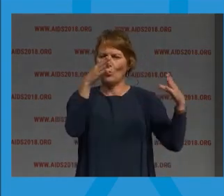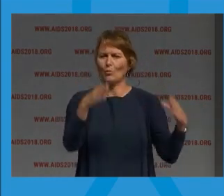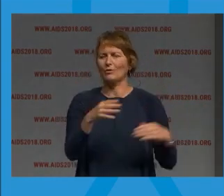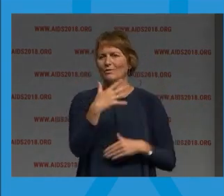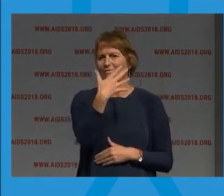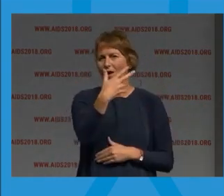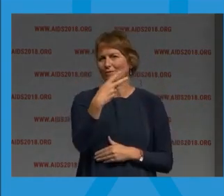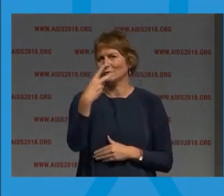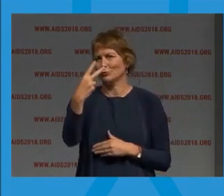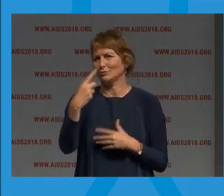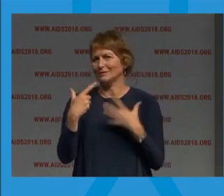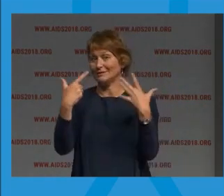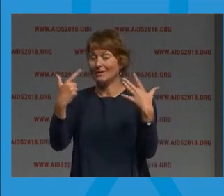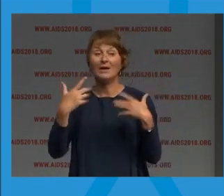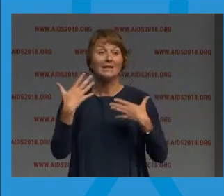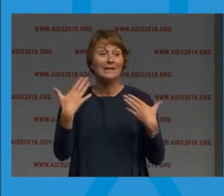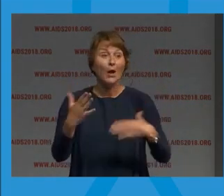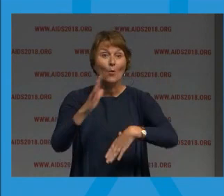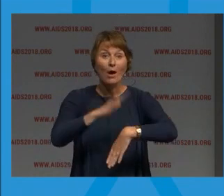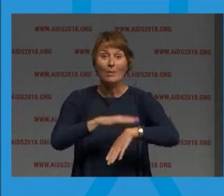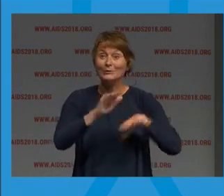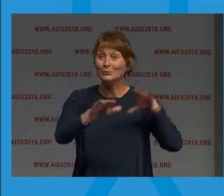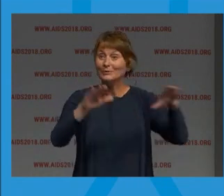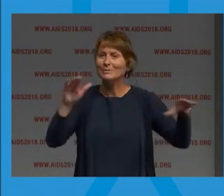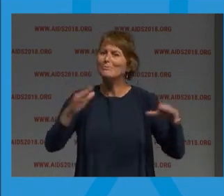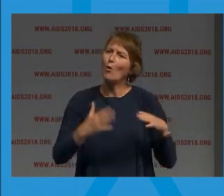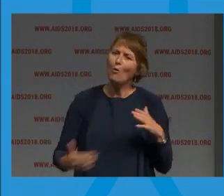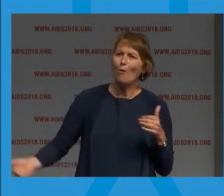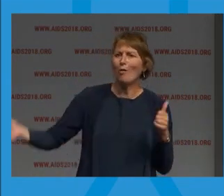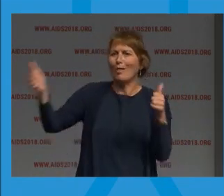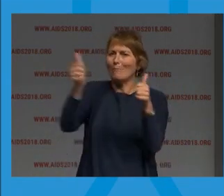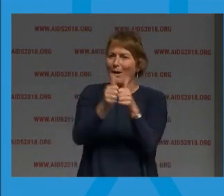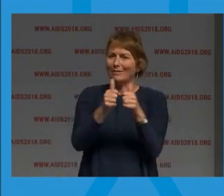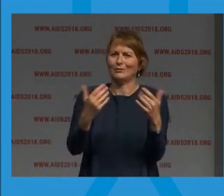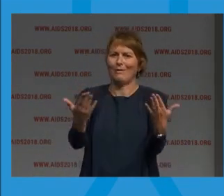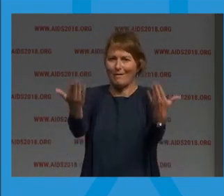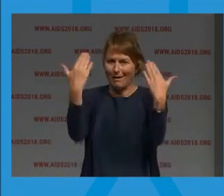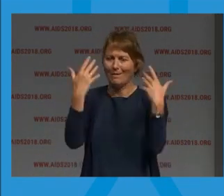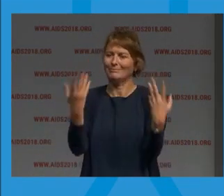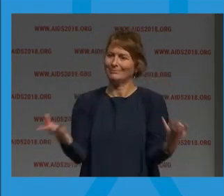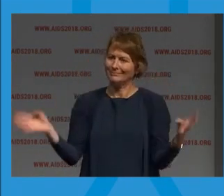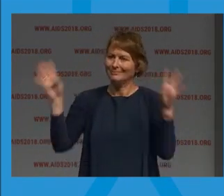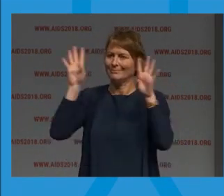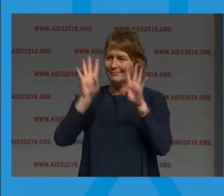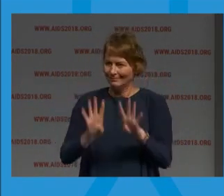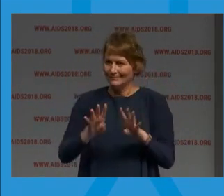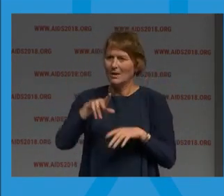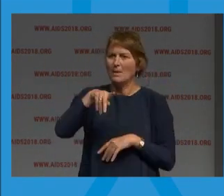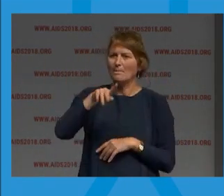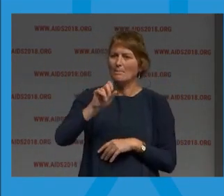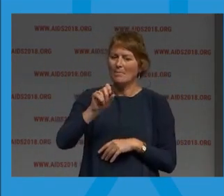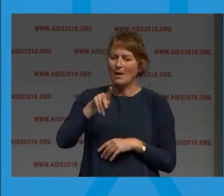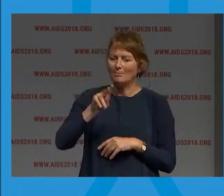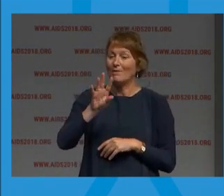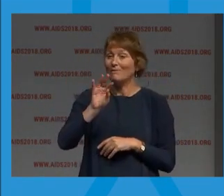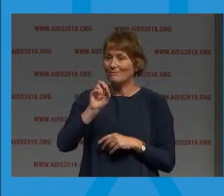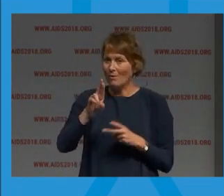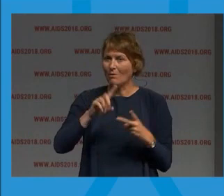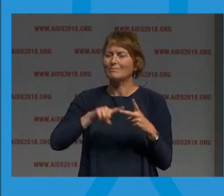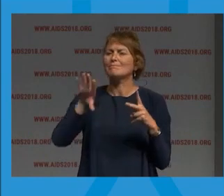this opportunity to call all the partners to join us on stage. PEPFAR, Global